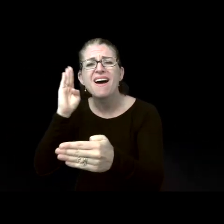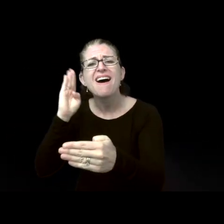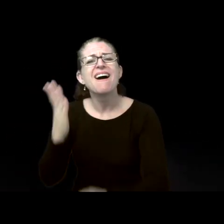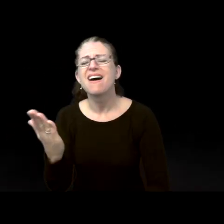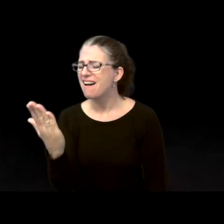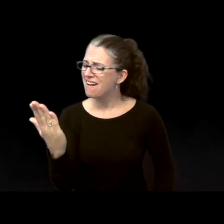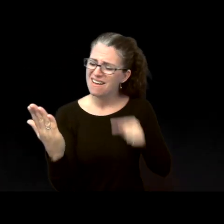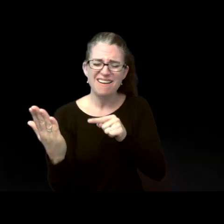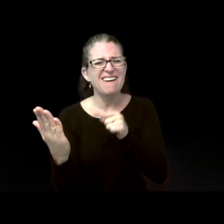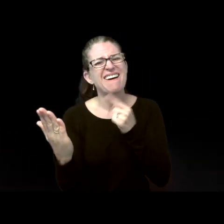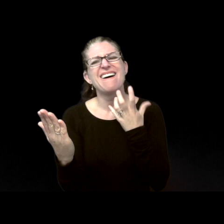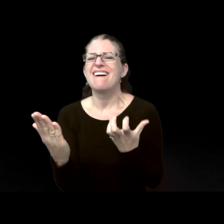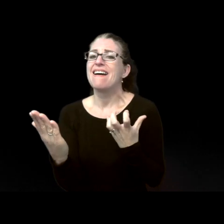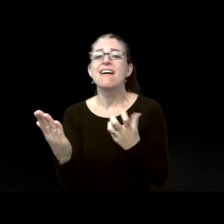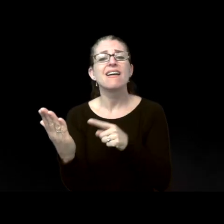Broadway,